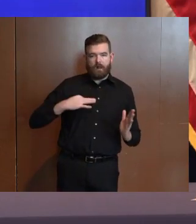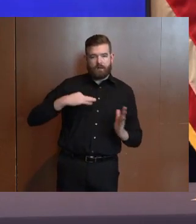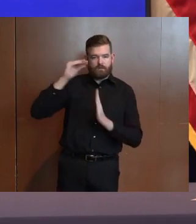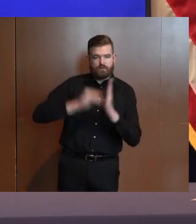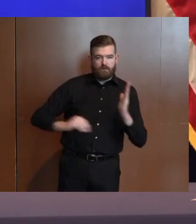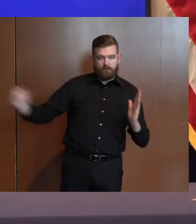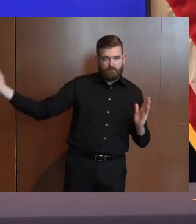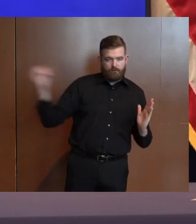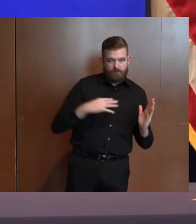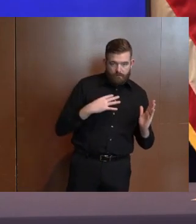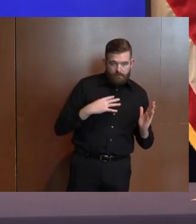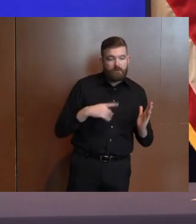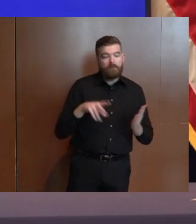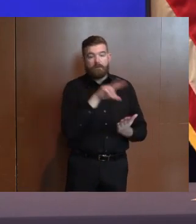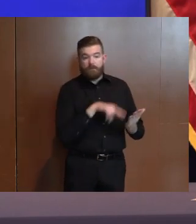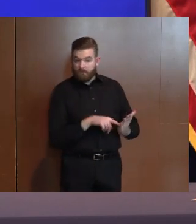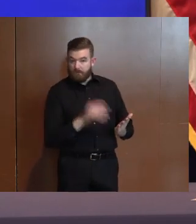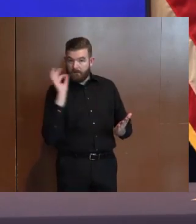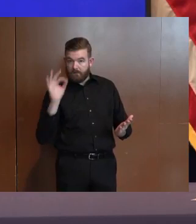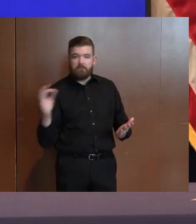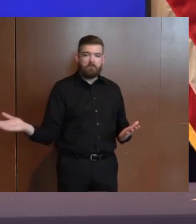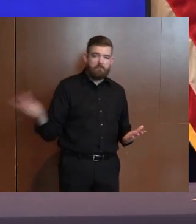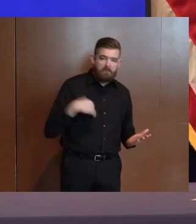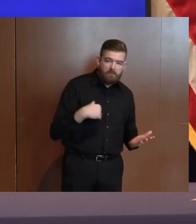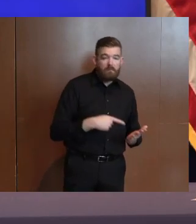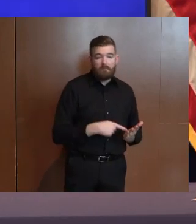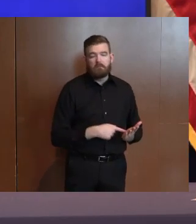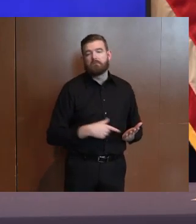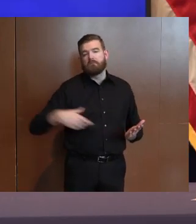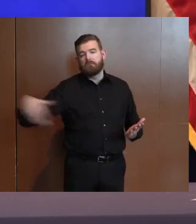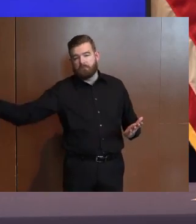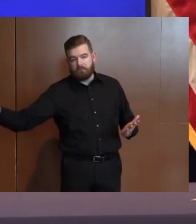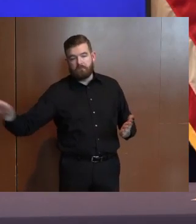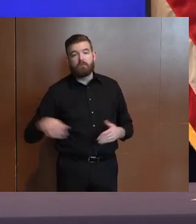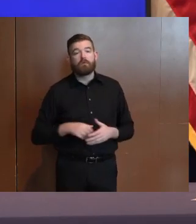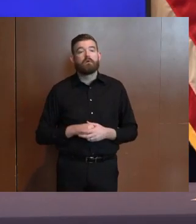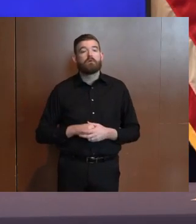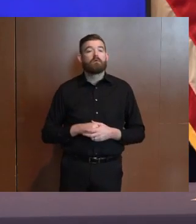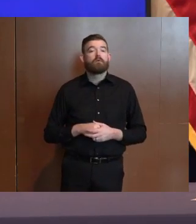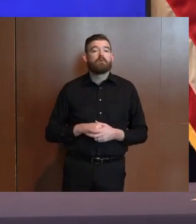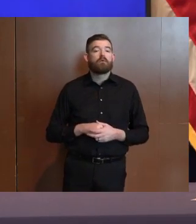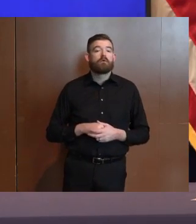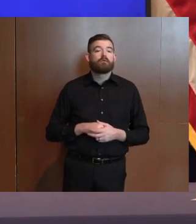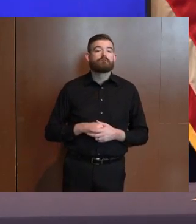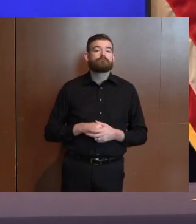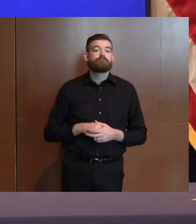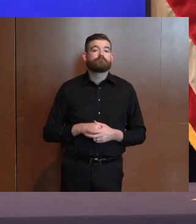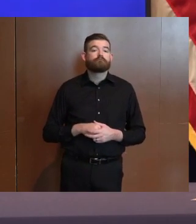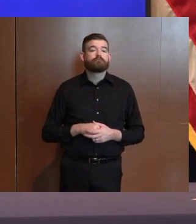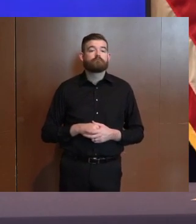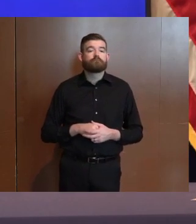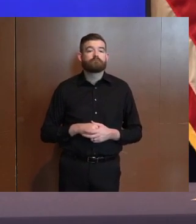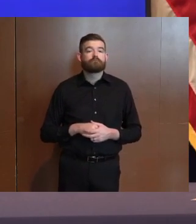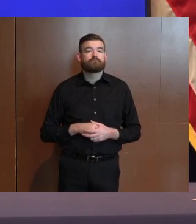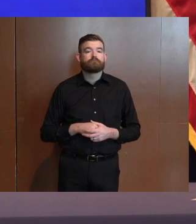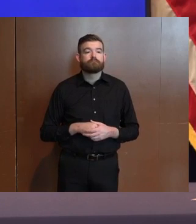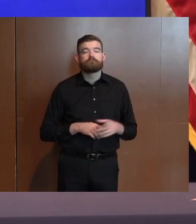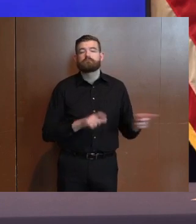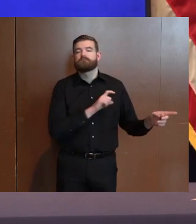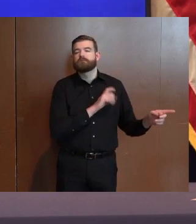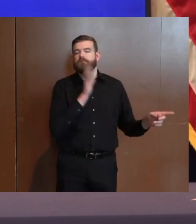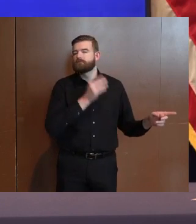order directs the Division of Consumer Affairs within Law and Public Safety to issue a form that they will have to fill out, and they'll work with the